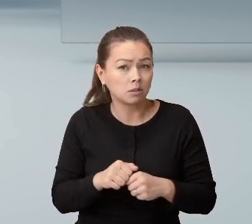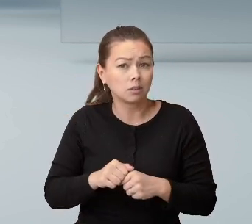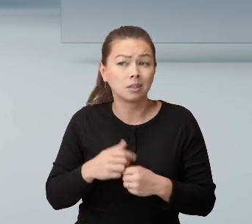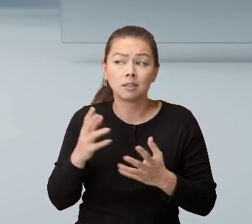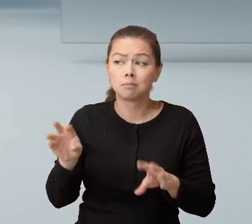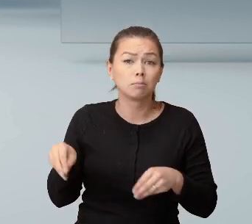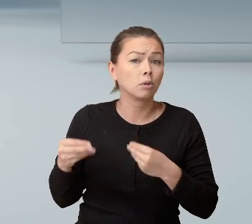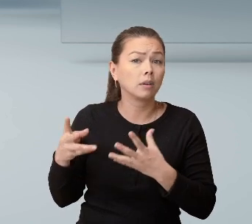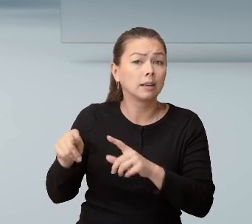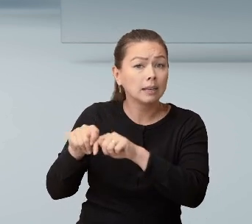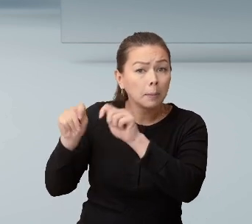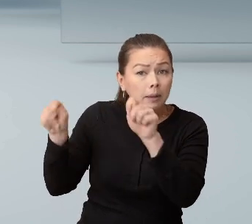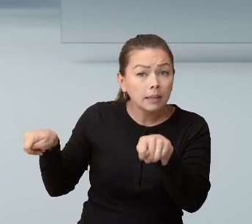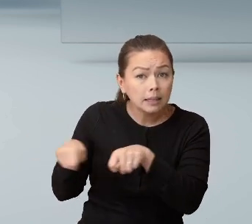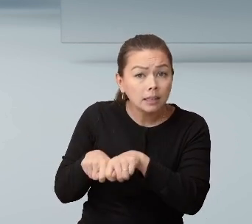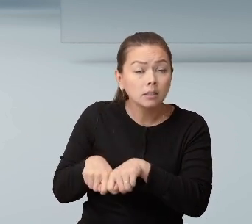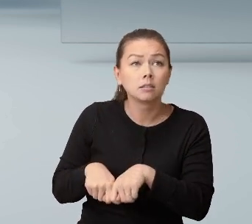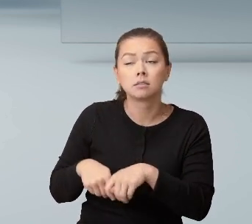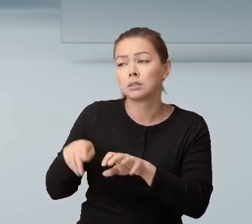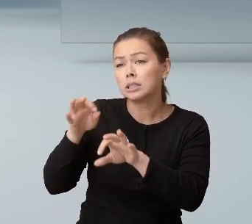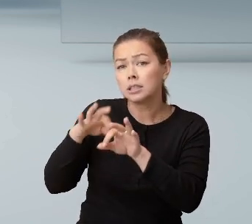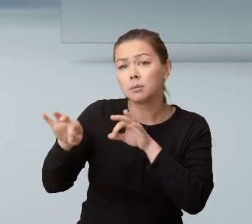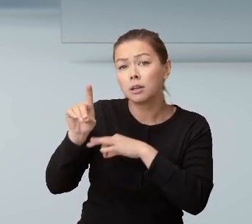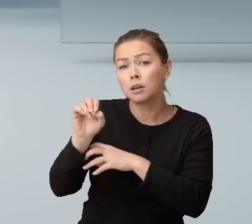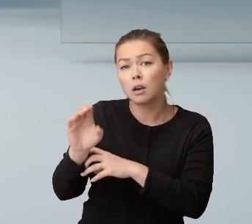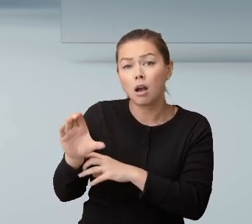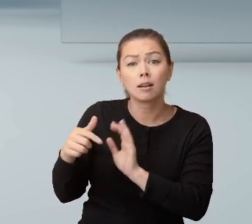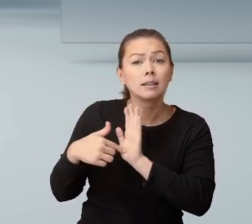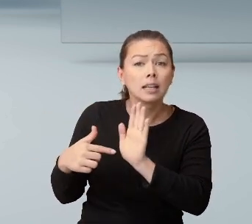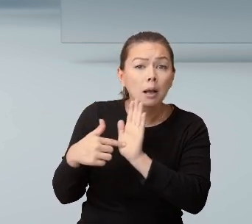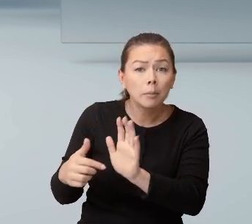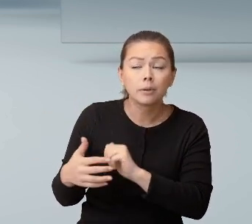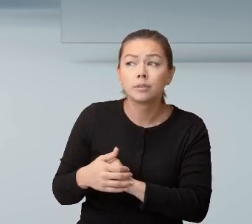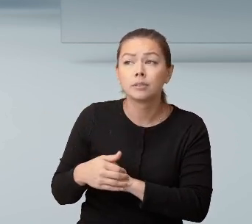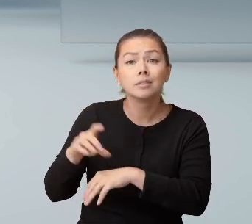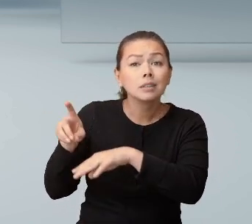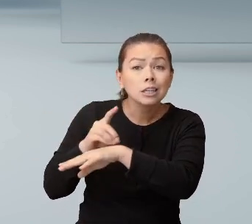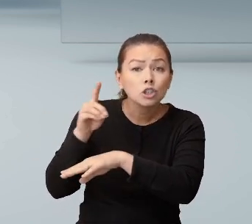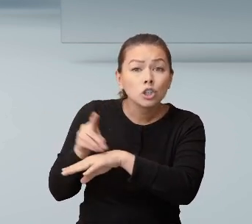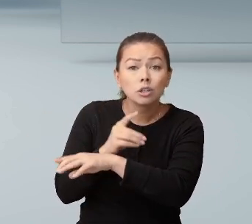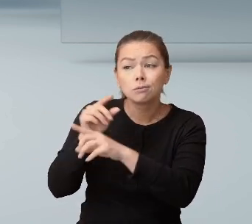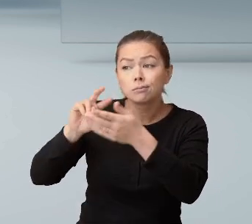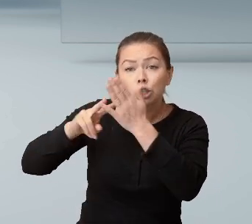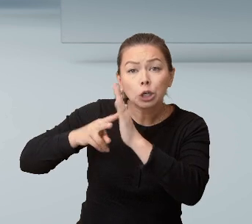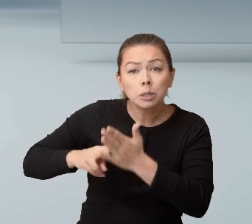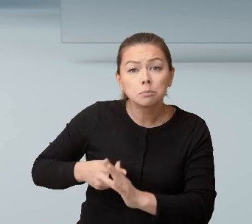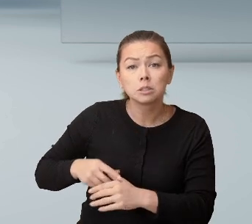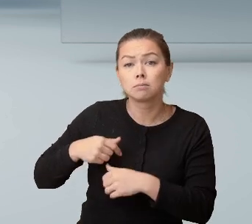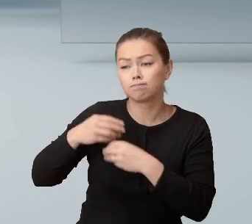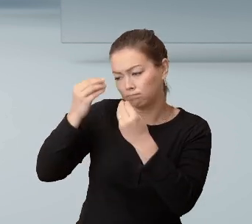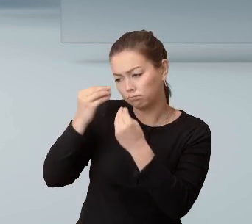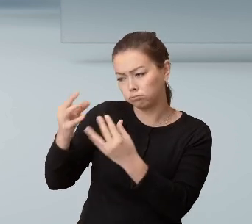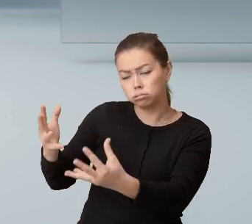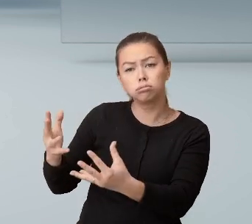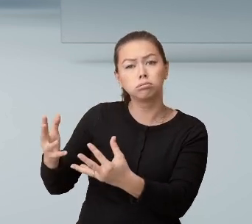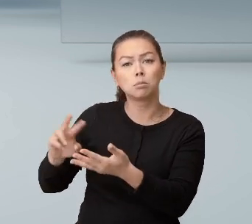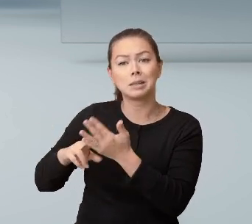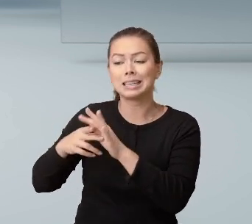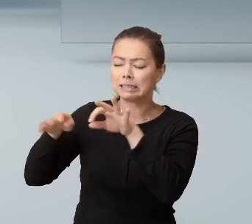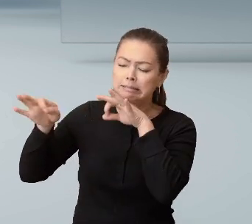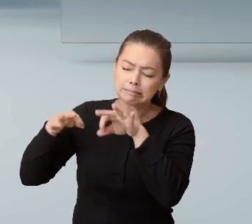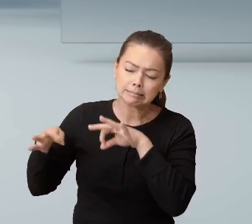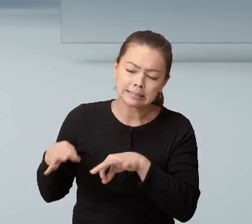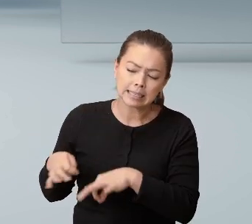kinds of methods, such as providing templates and simple document samples, or dictionaries and terms and regular expressions to